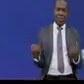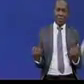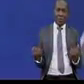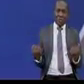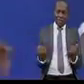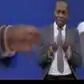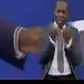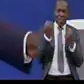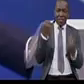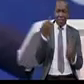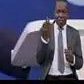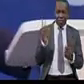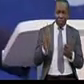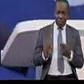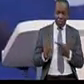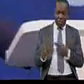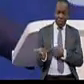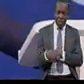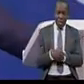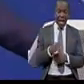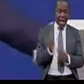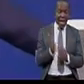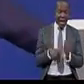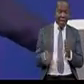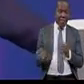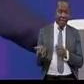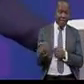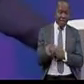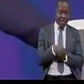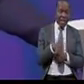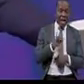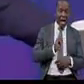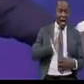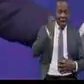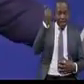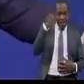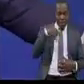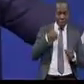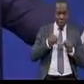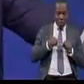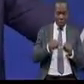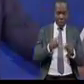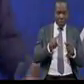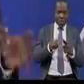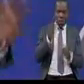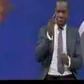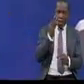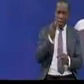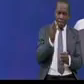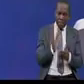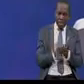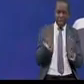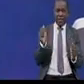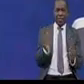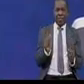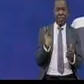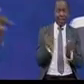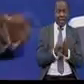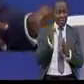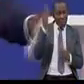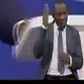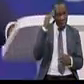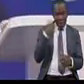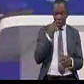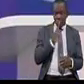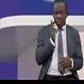I must believe. That's why it says we're not of them who draw back unto perdition, but of